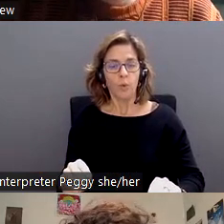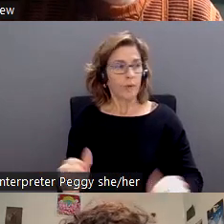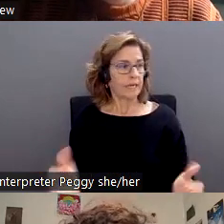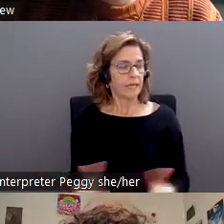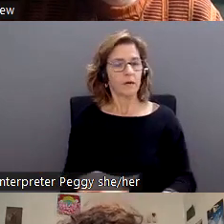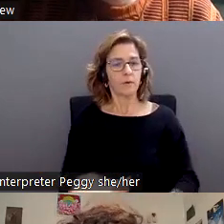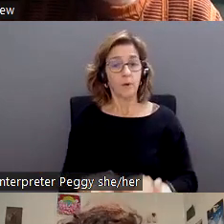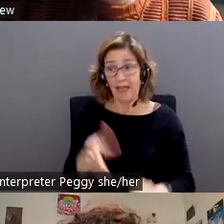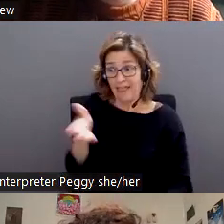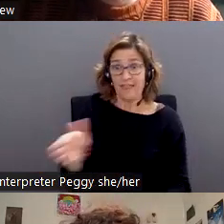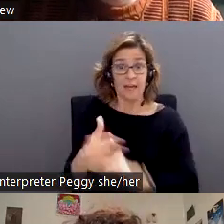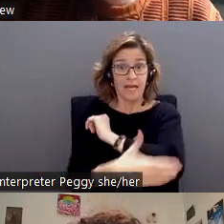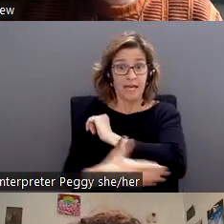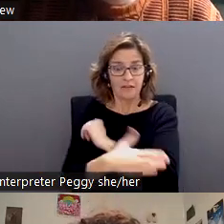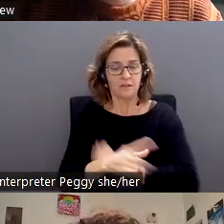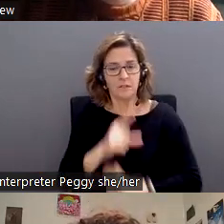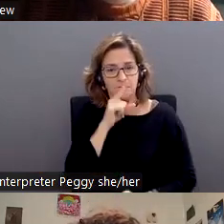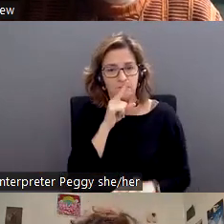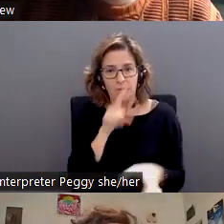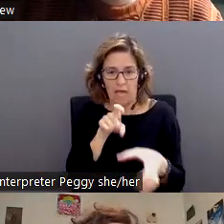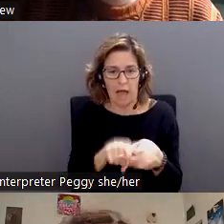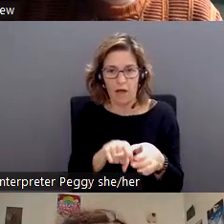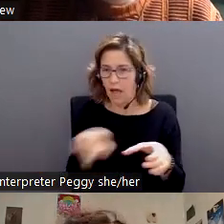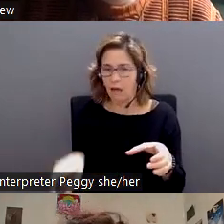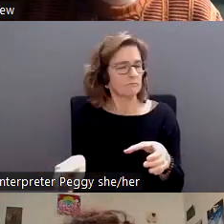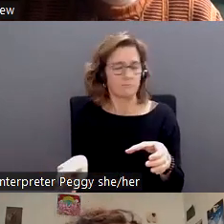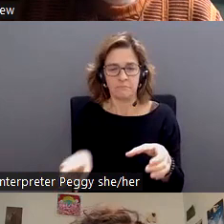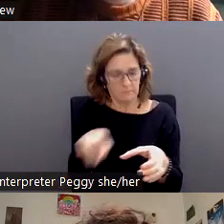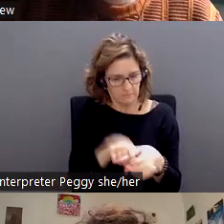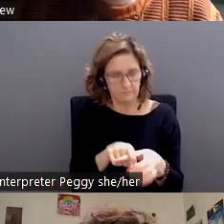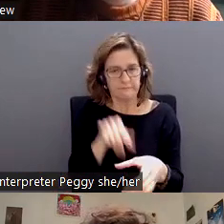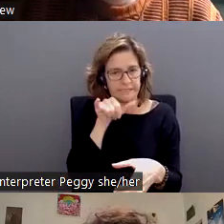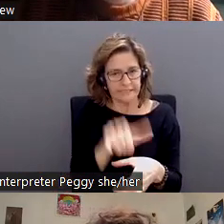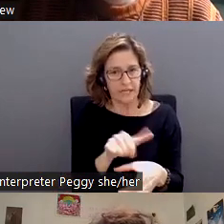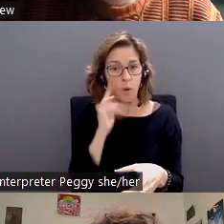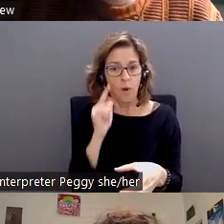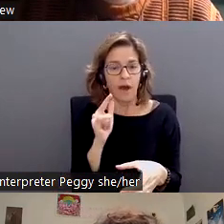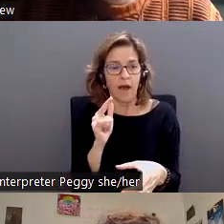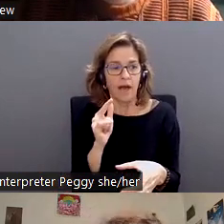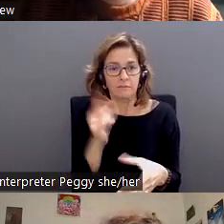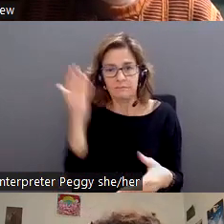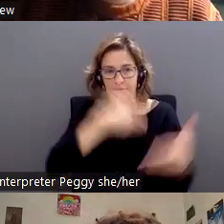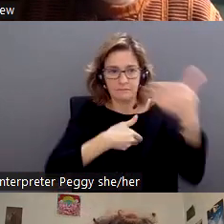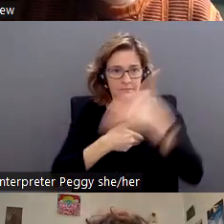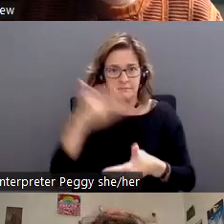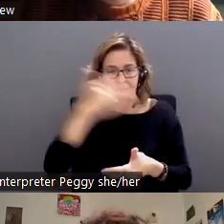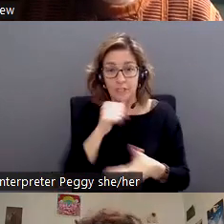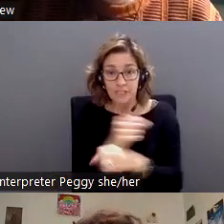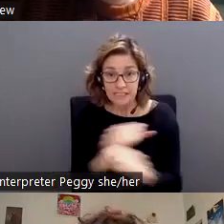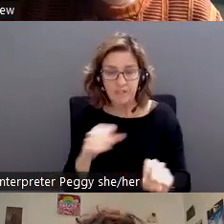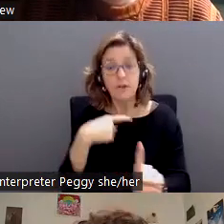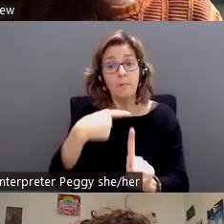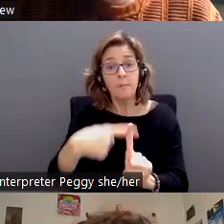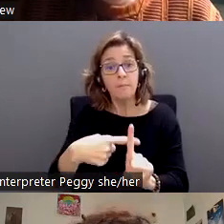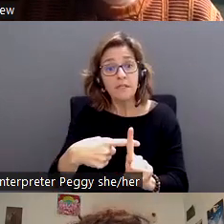trans because, they don't have the resources to be able to leave. And so that those layers of trauma